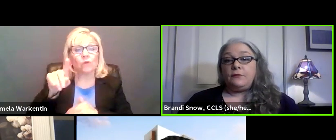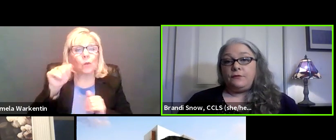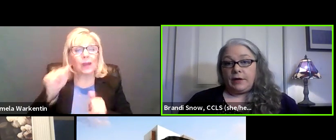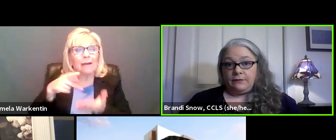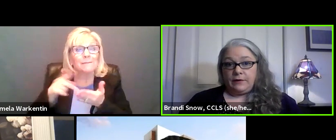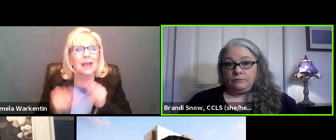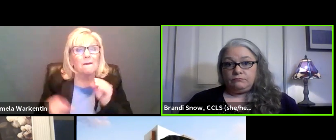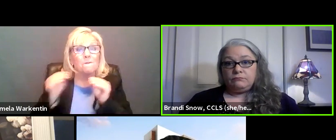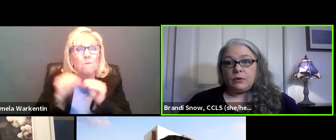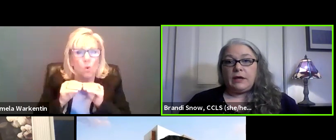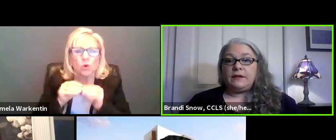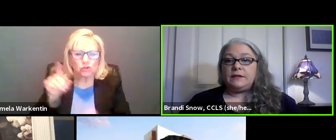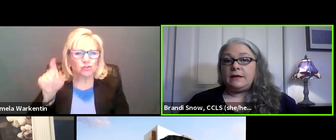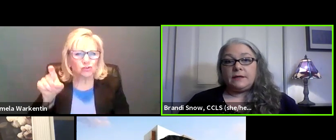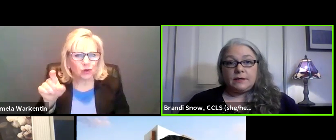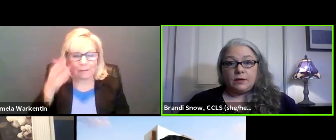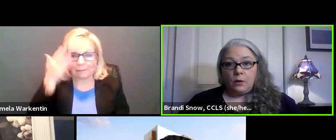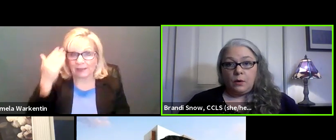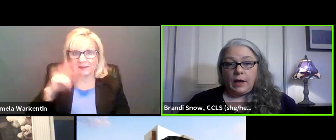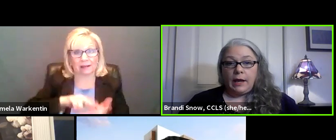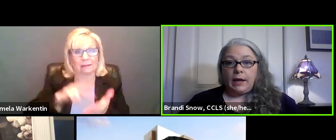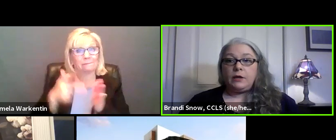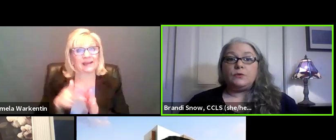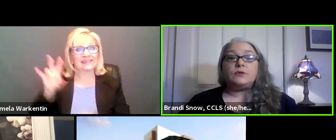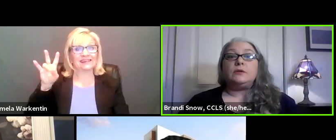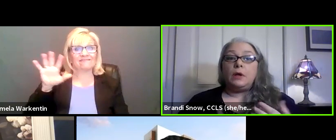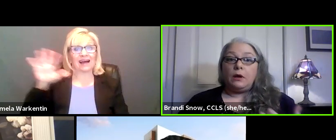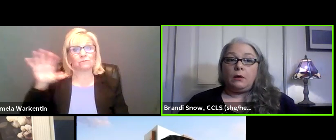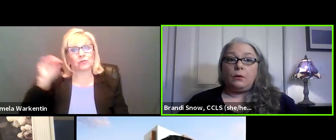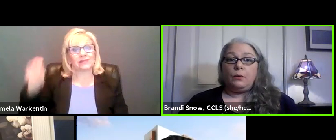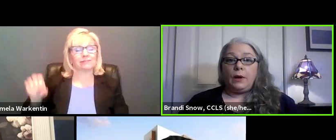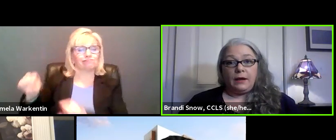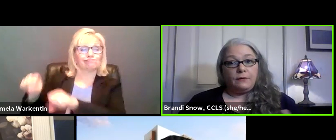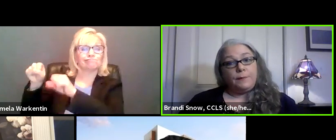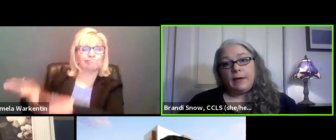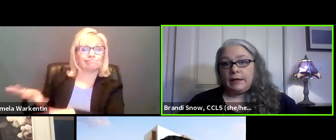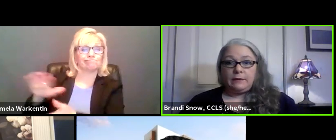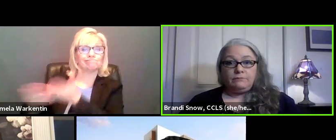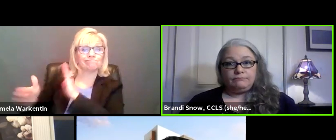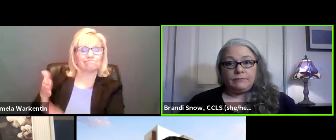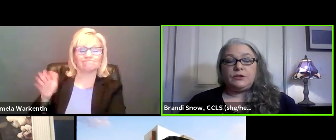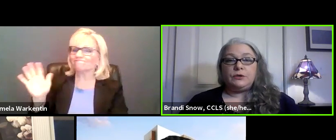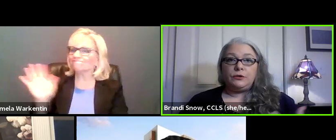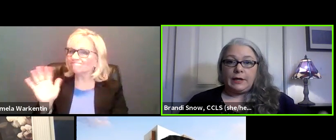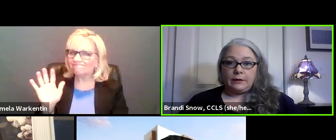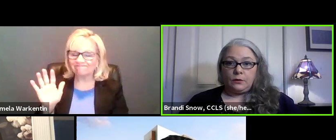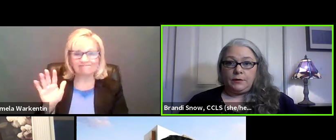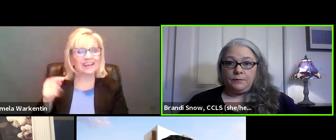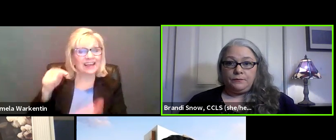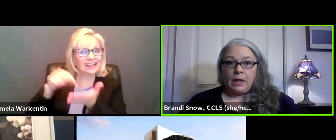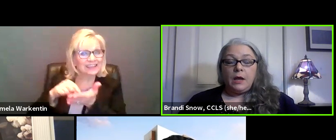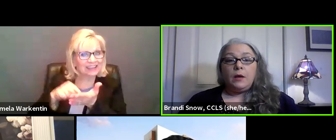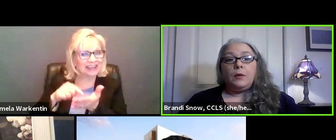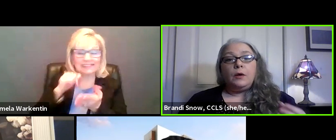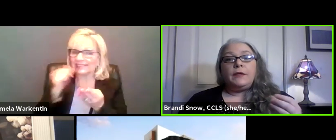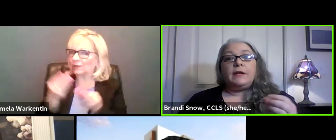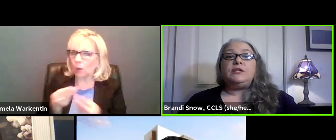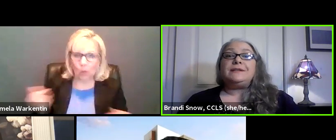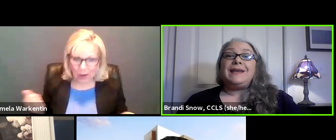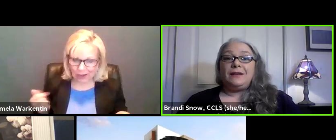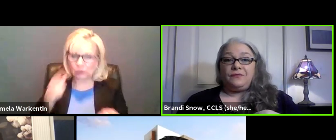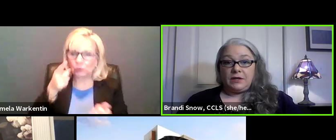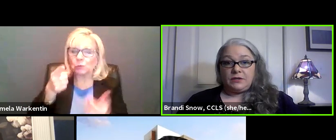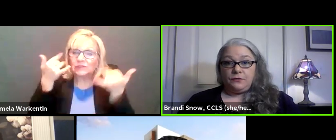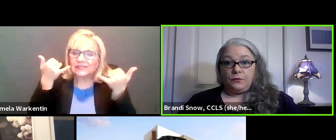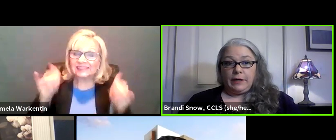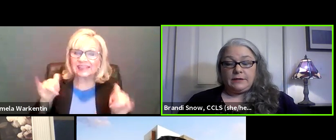it's not forgiven. Okay, the debt doesn't go away. You still owe every penny to your landlord. They